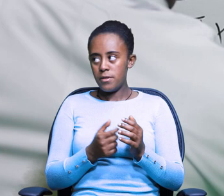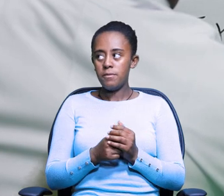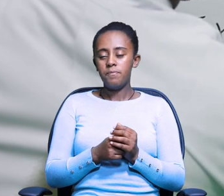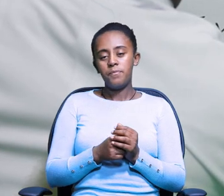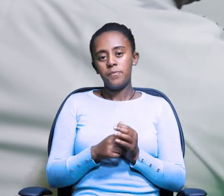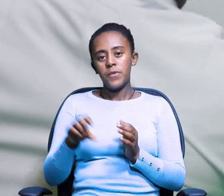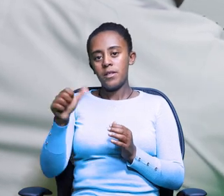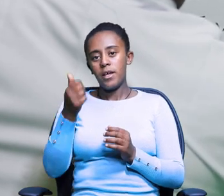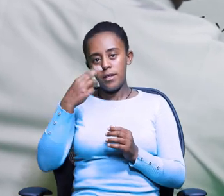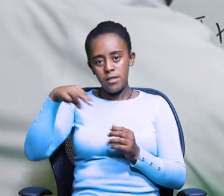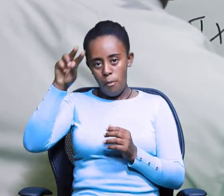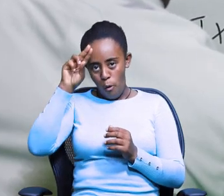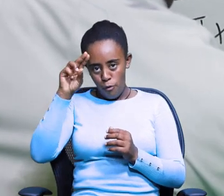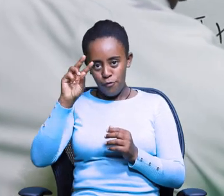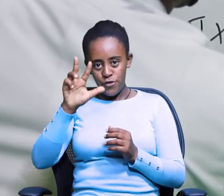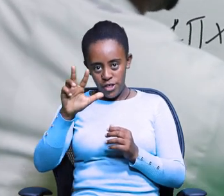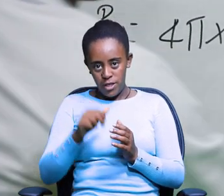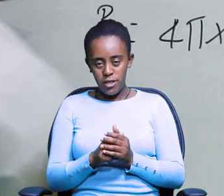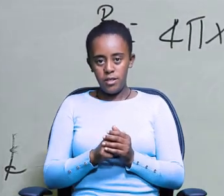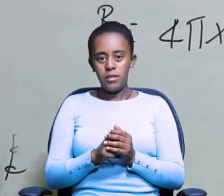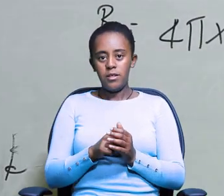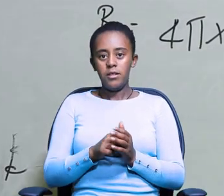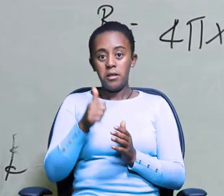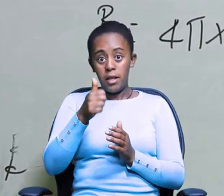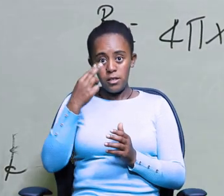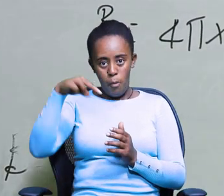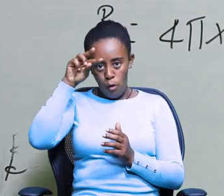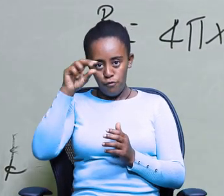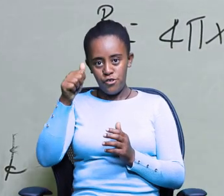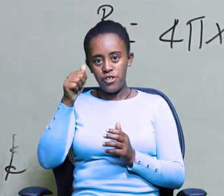1 times 10 to the power of 3, 10 to the power of 3.